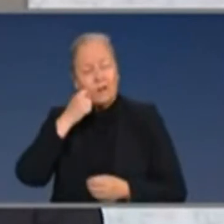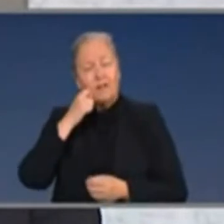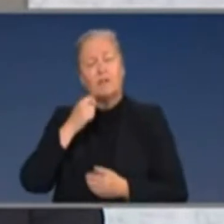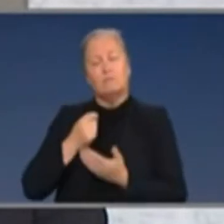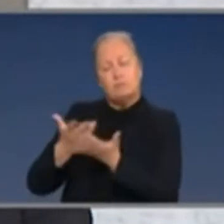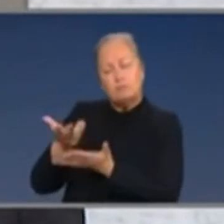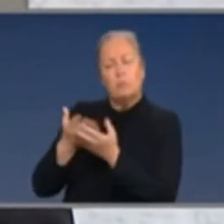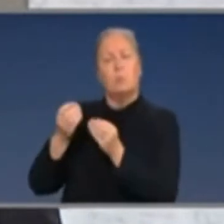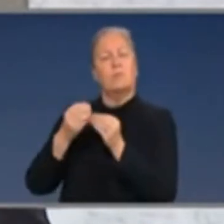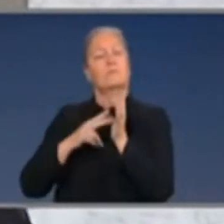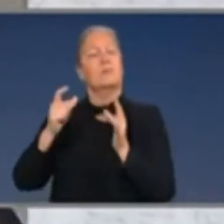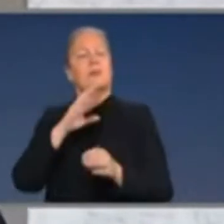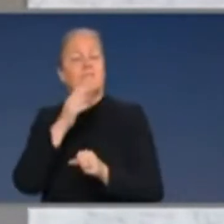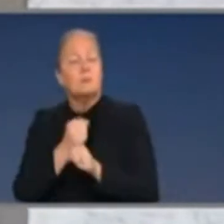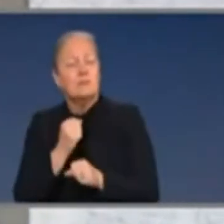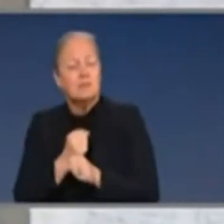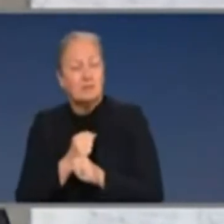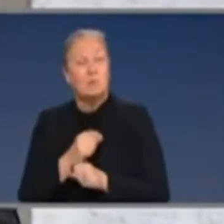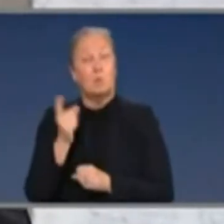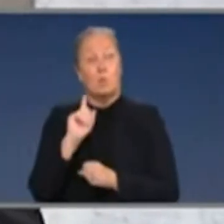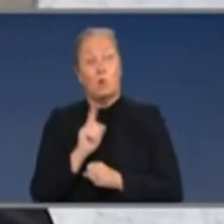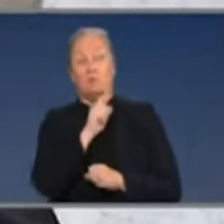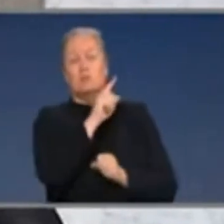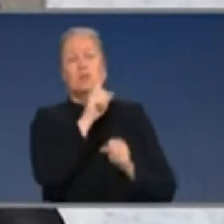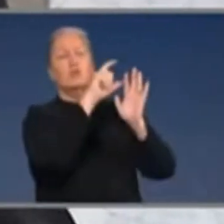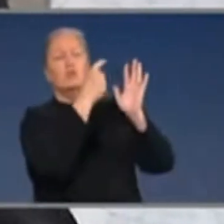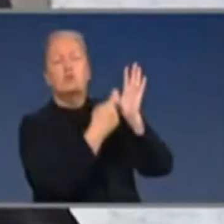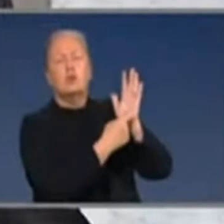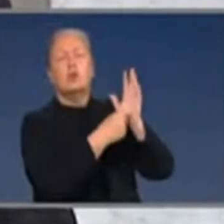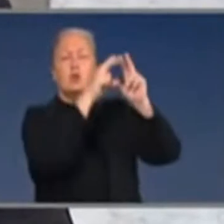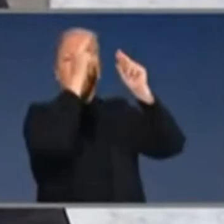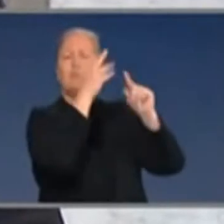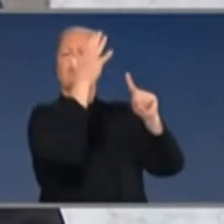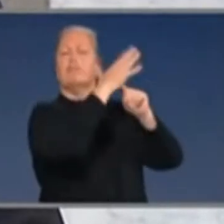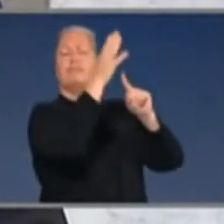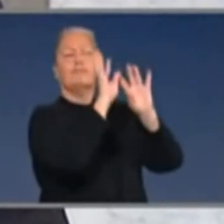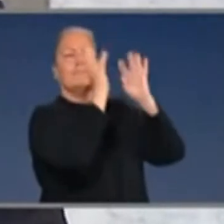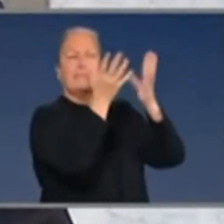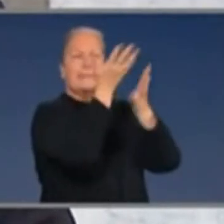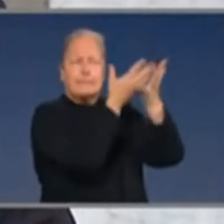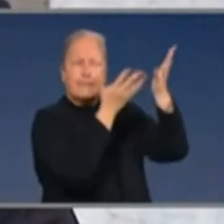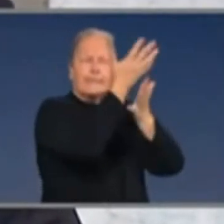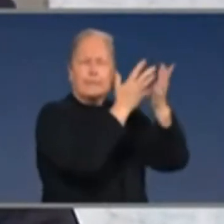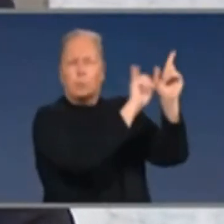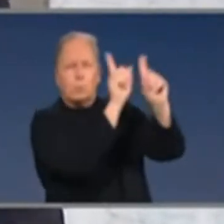Victorian Government about that based on what the AHPPC is considering today and the advice that we're receiving